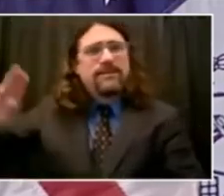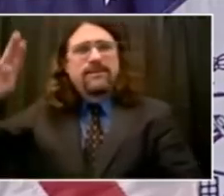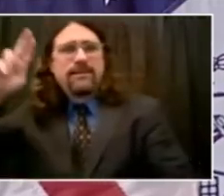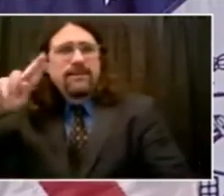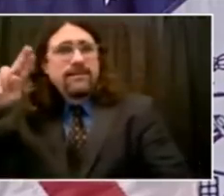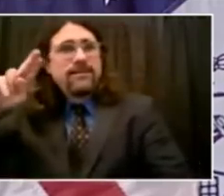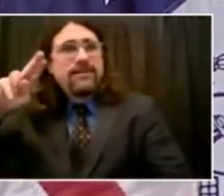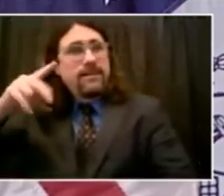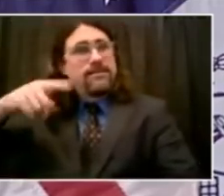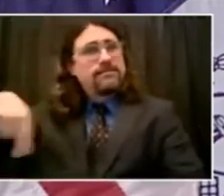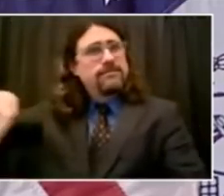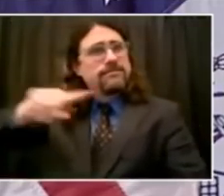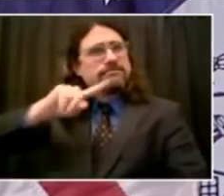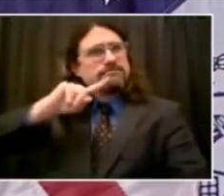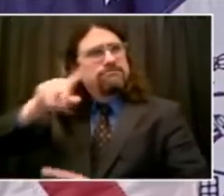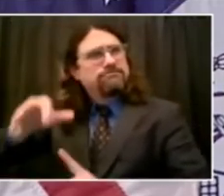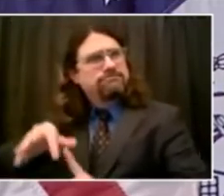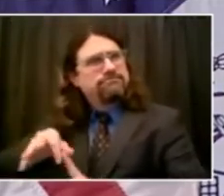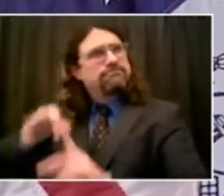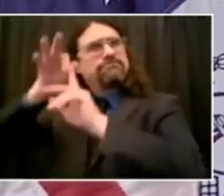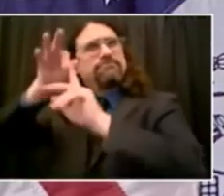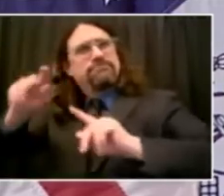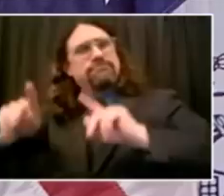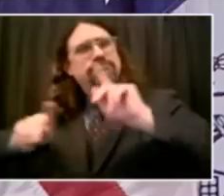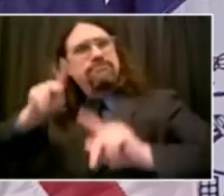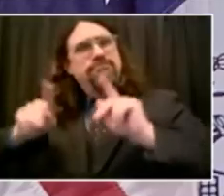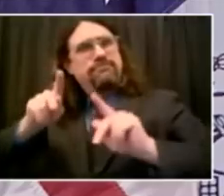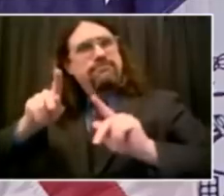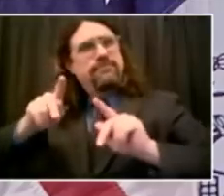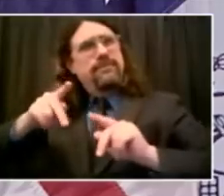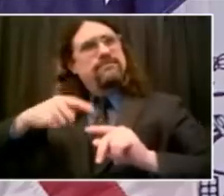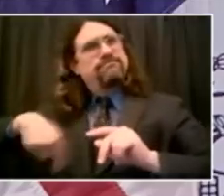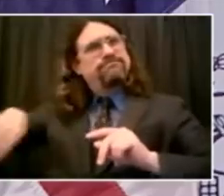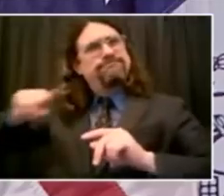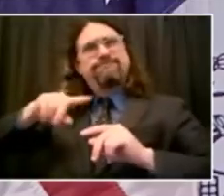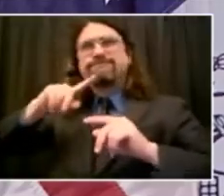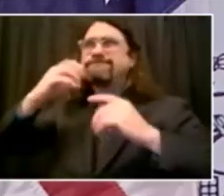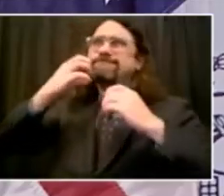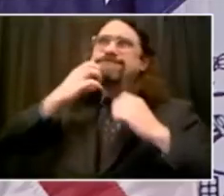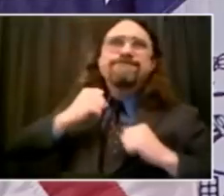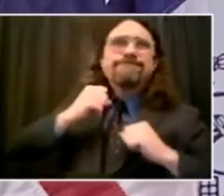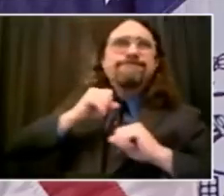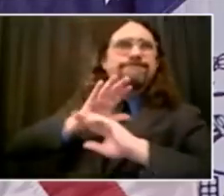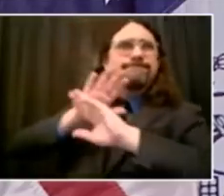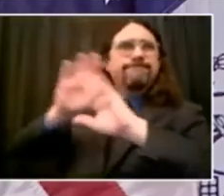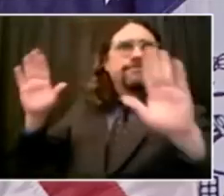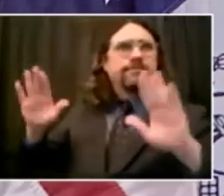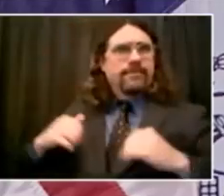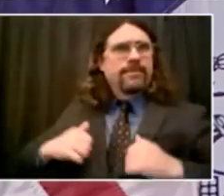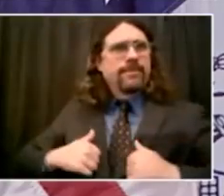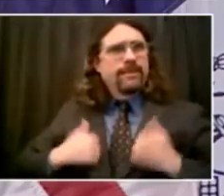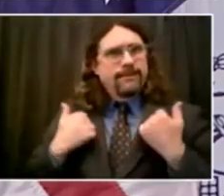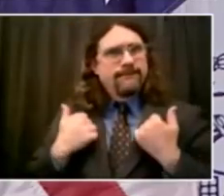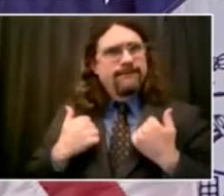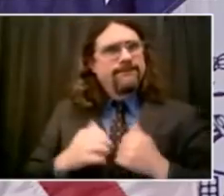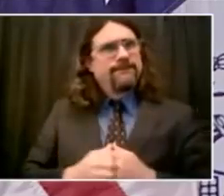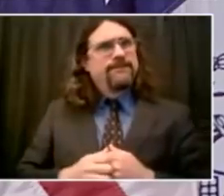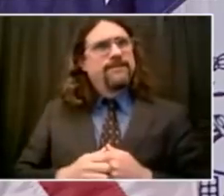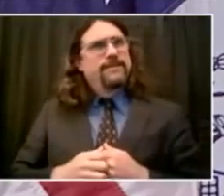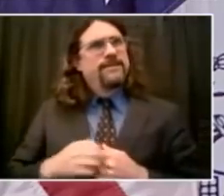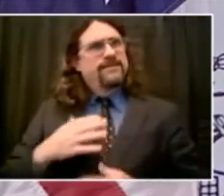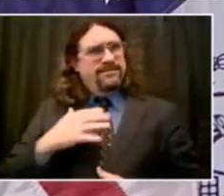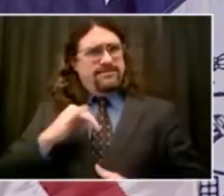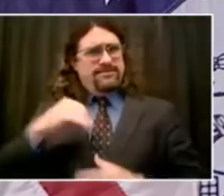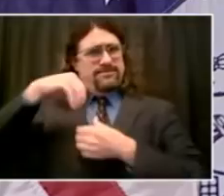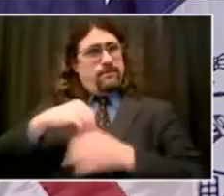to us. And I had an experience this week. I have an aunt, my Aunt Jean. She lives up in Maine.